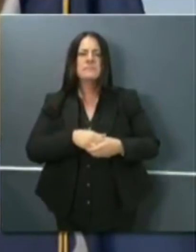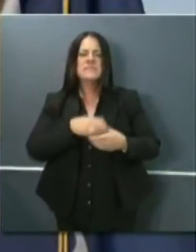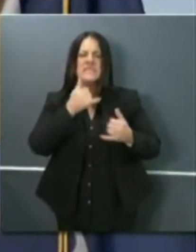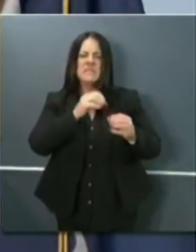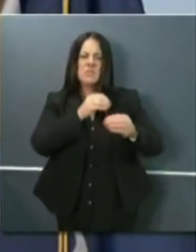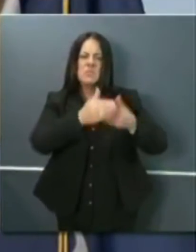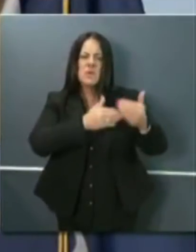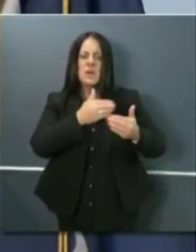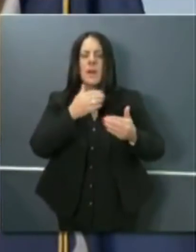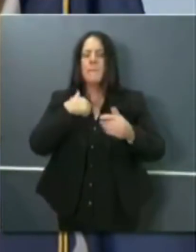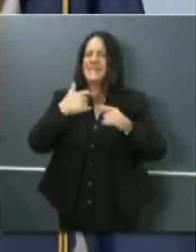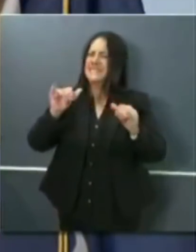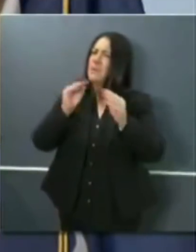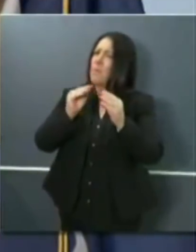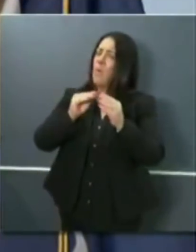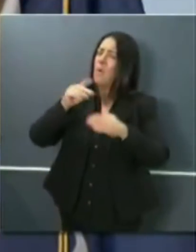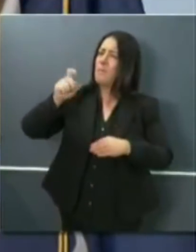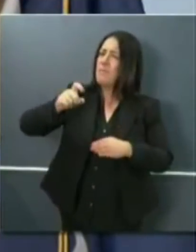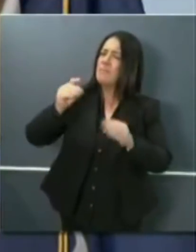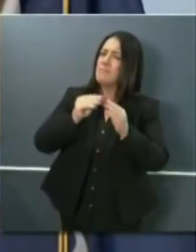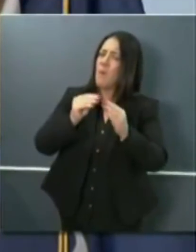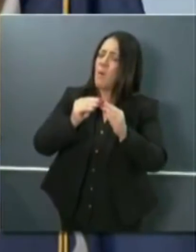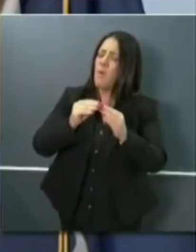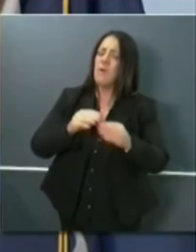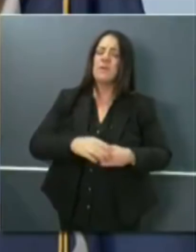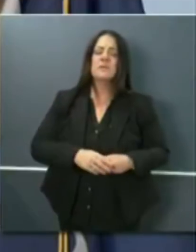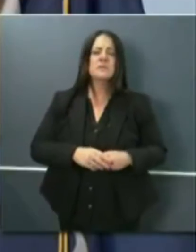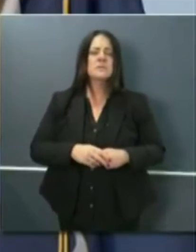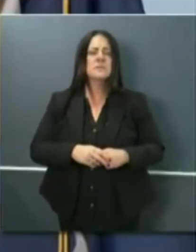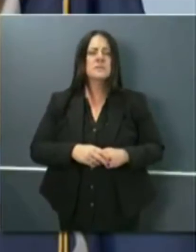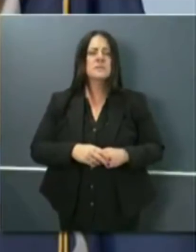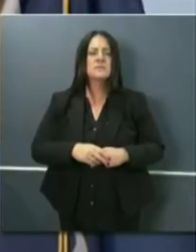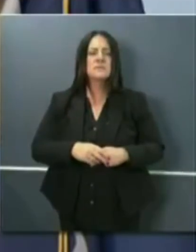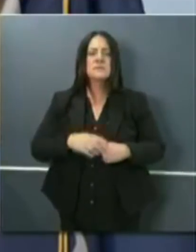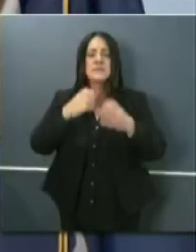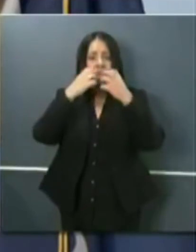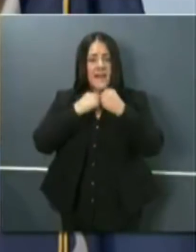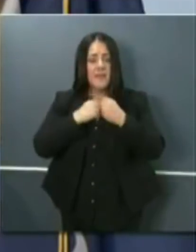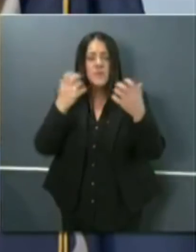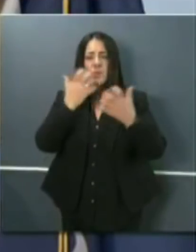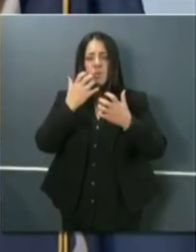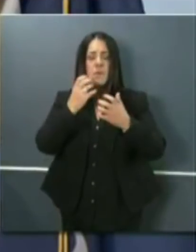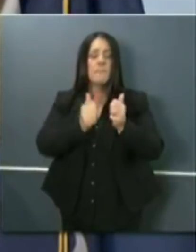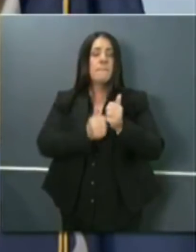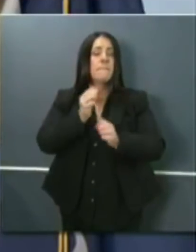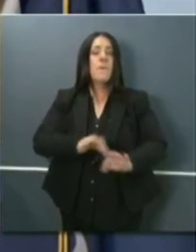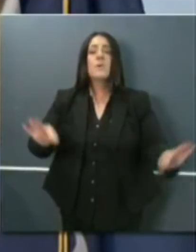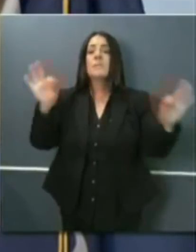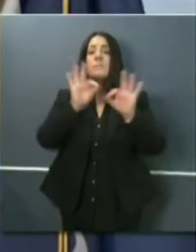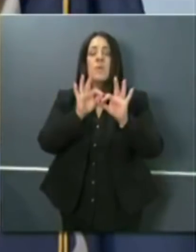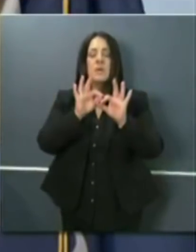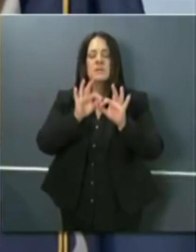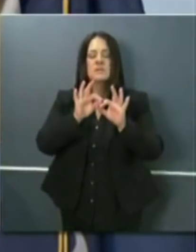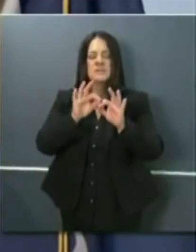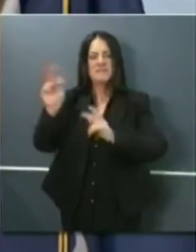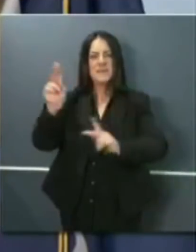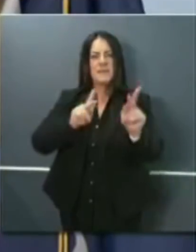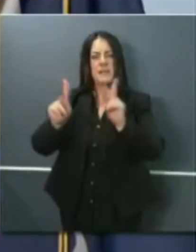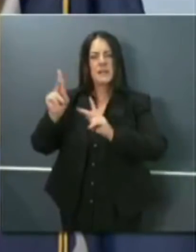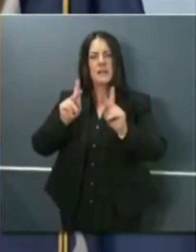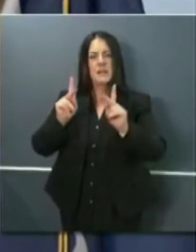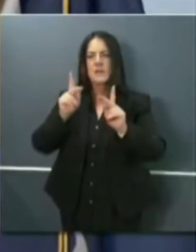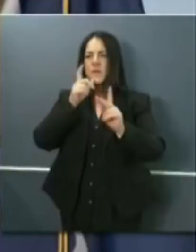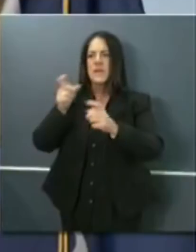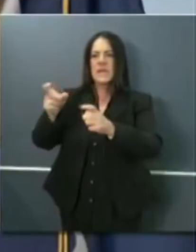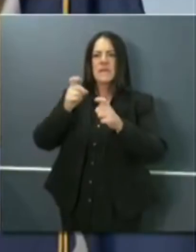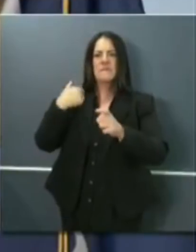needs to be done. But as it relates to personnel and people, nothing more valuable and nothing more potent to meet this